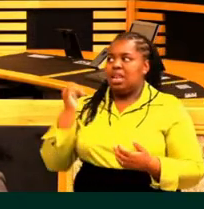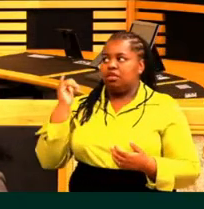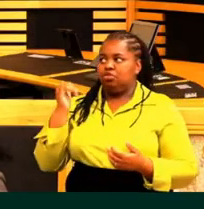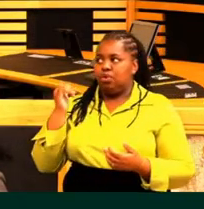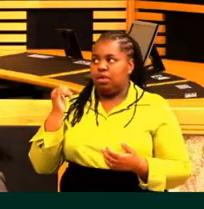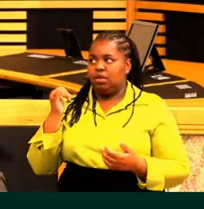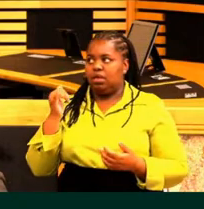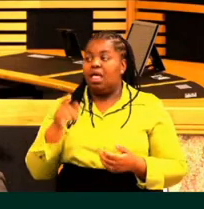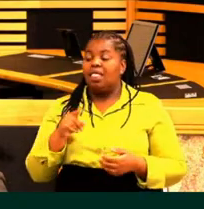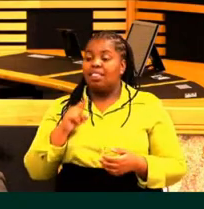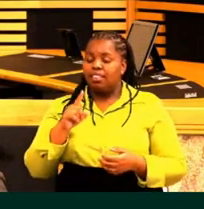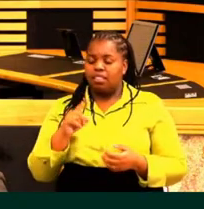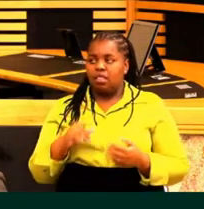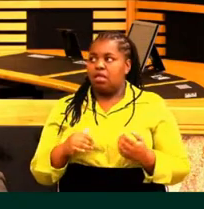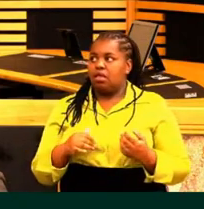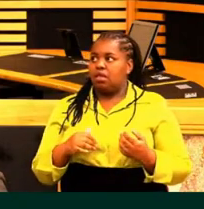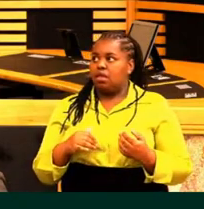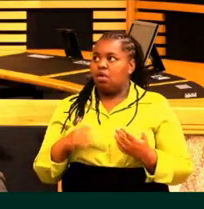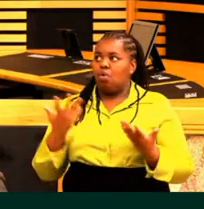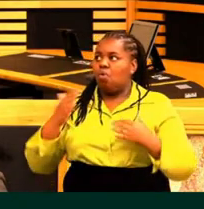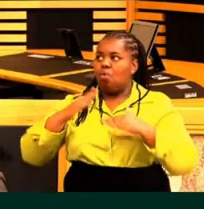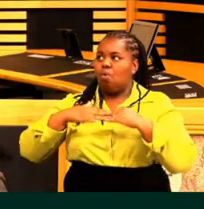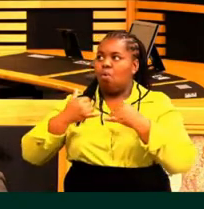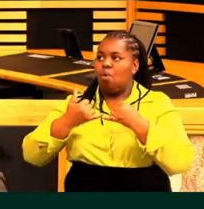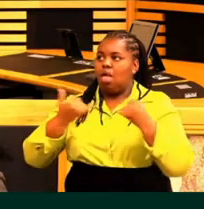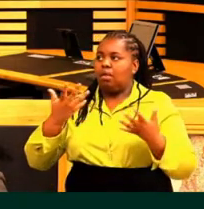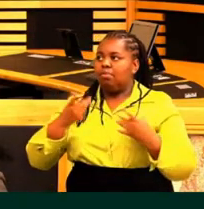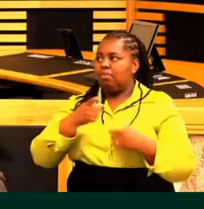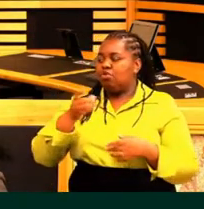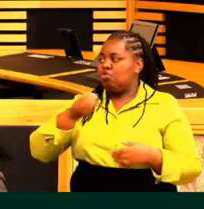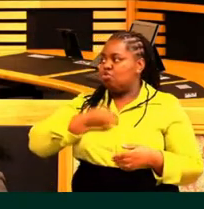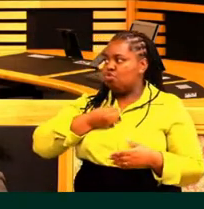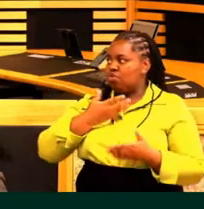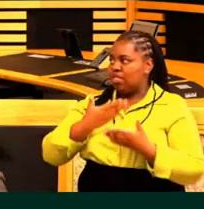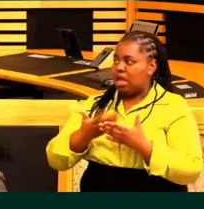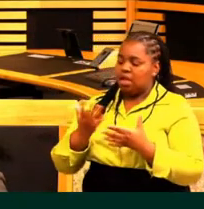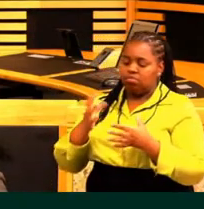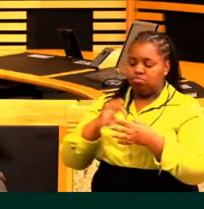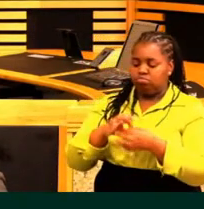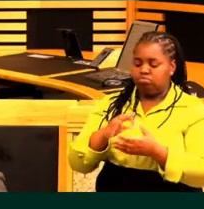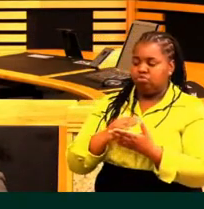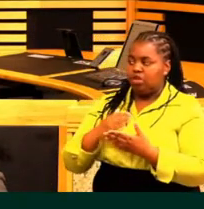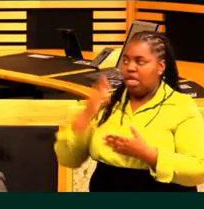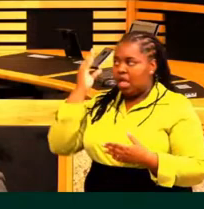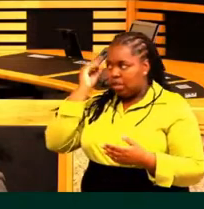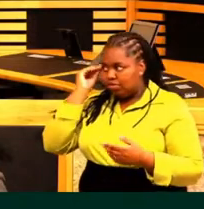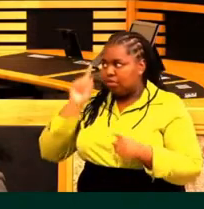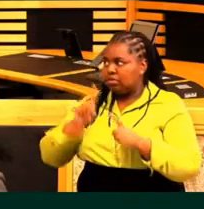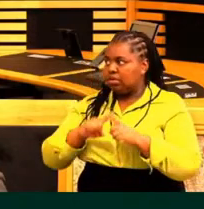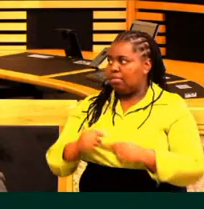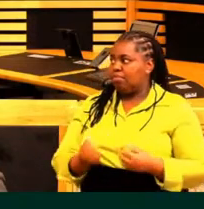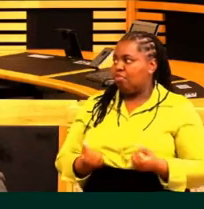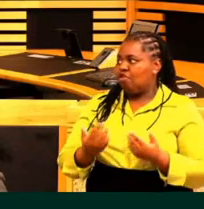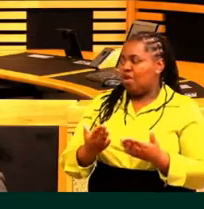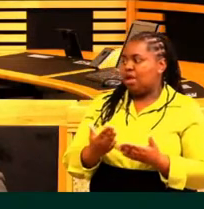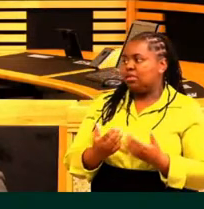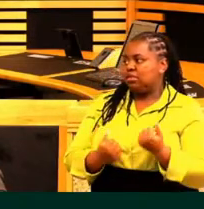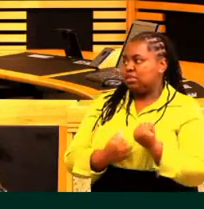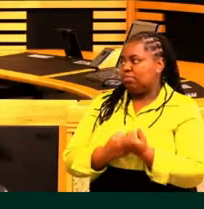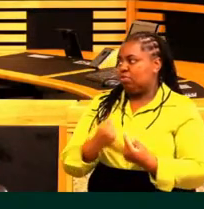groups or online committees where young people can connect share experiences and provide support to one